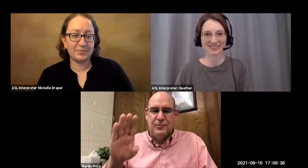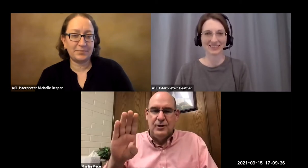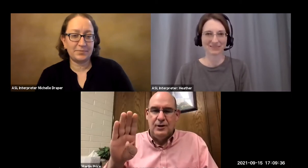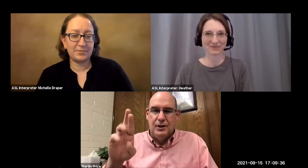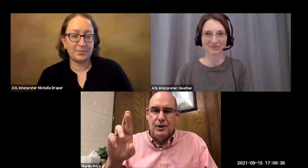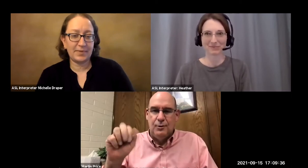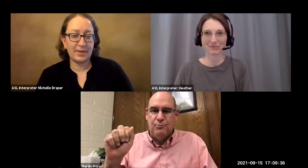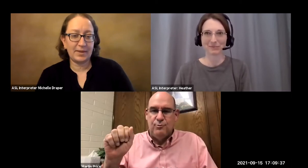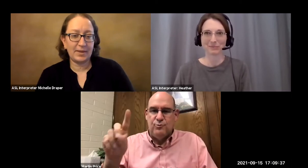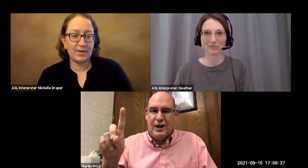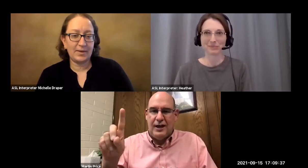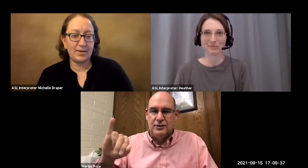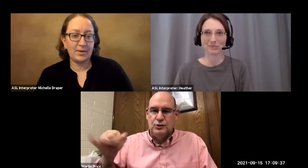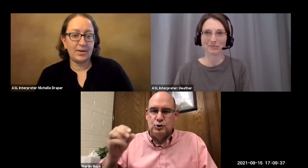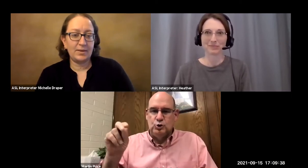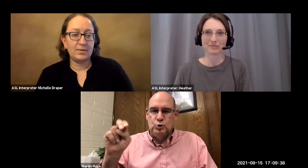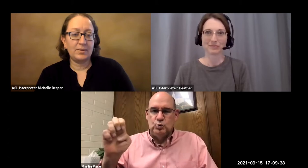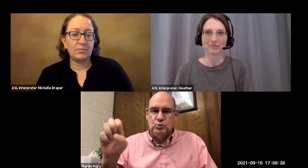Great.